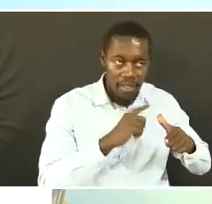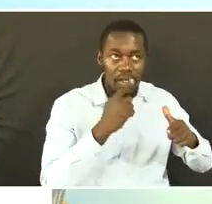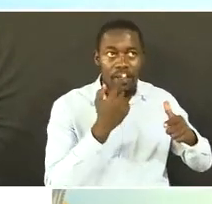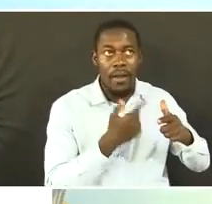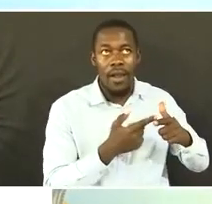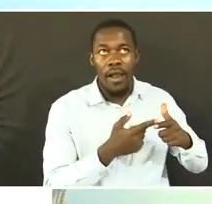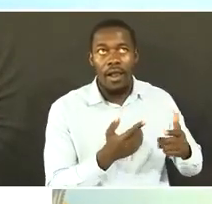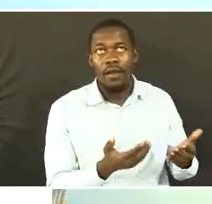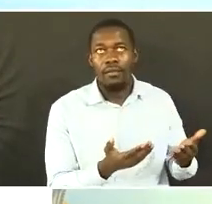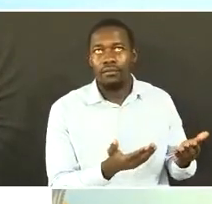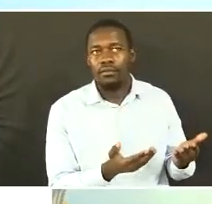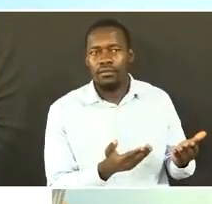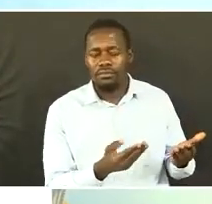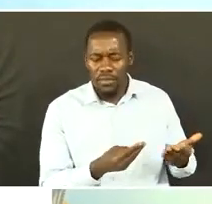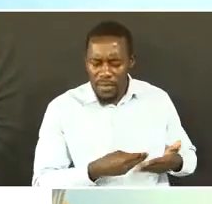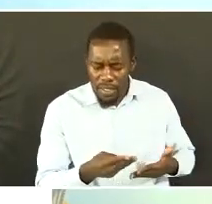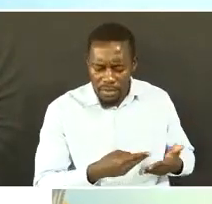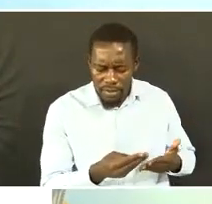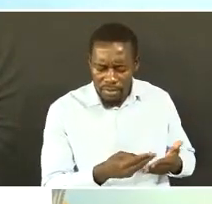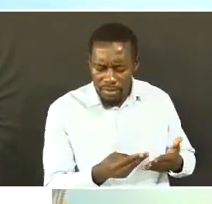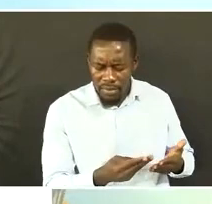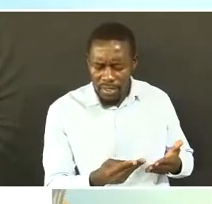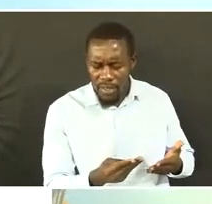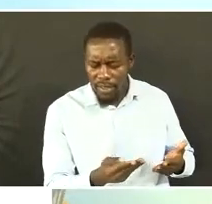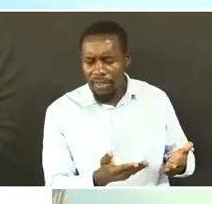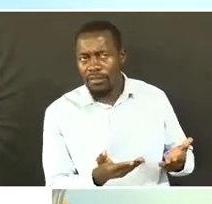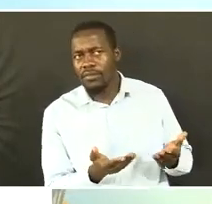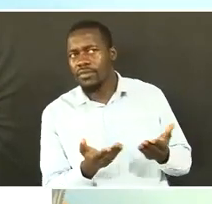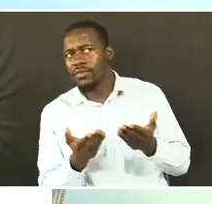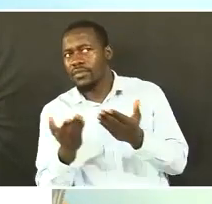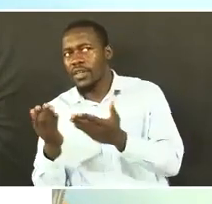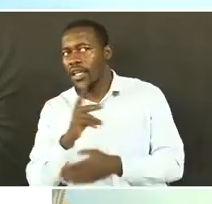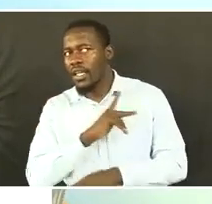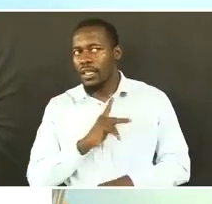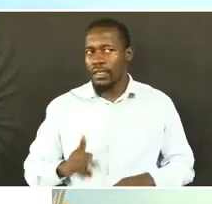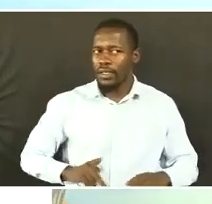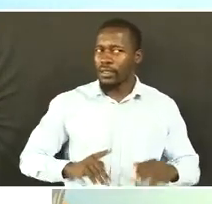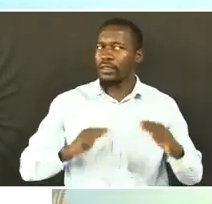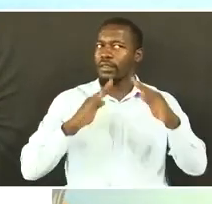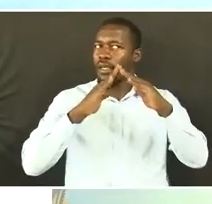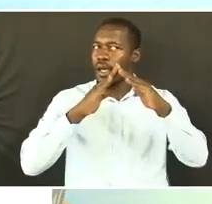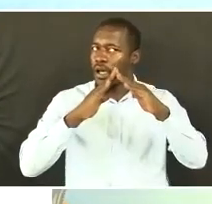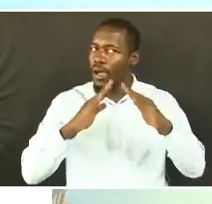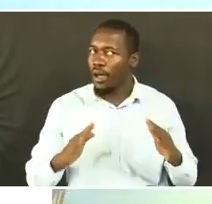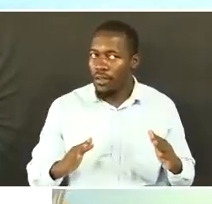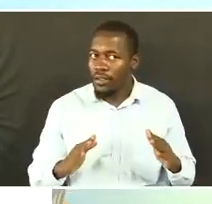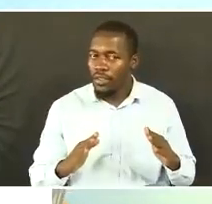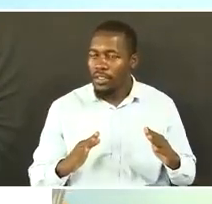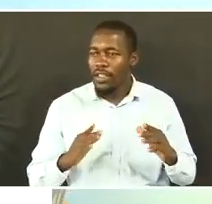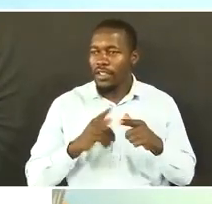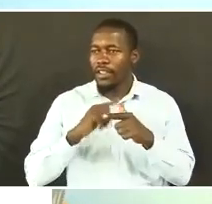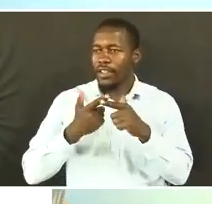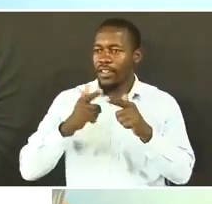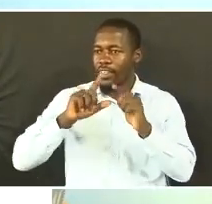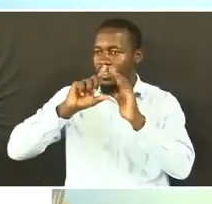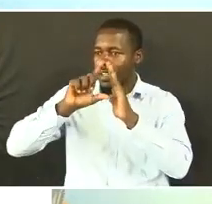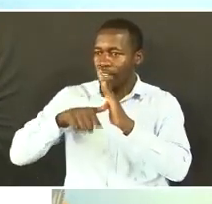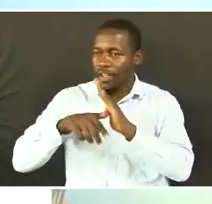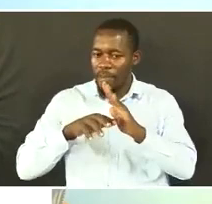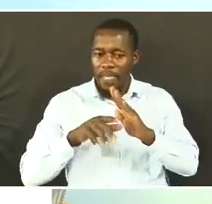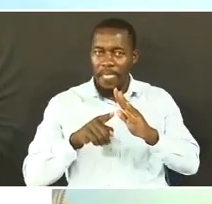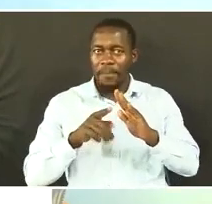Nebuchadnezzar, saying, know ye, king, that we will not bow to this golden image nor worship your